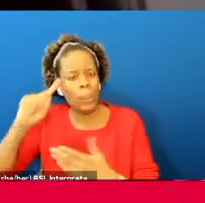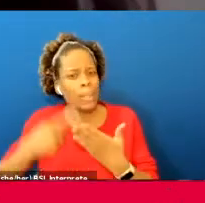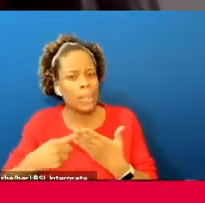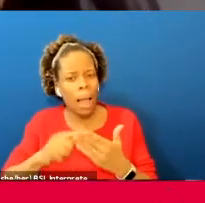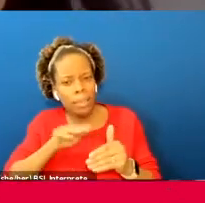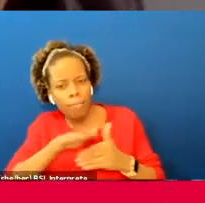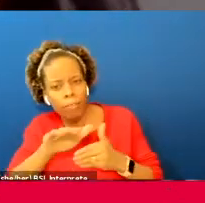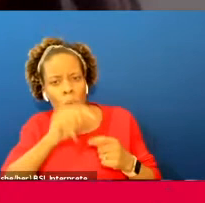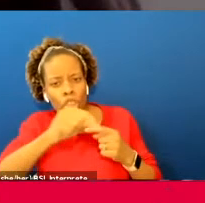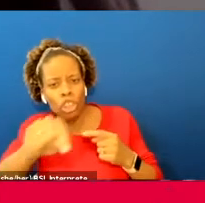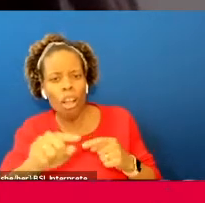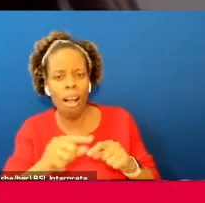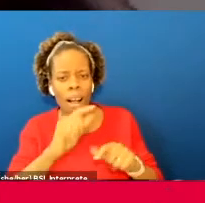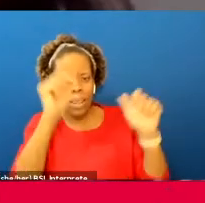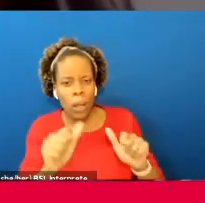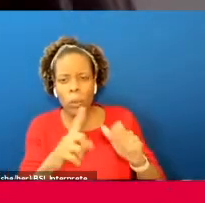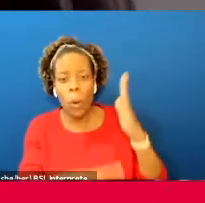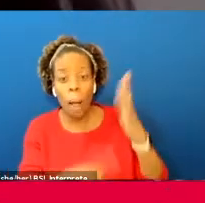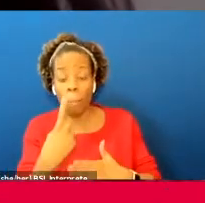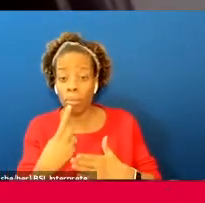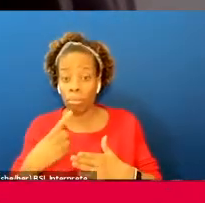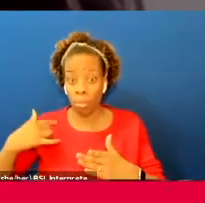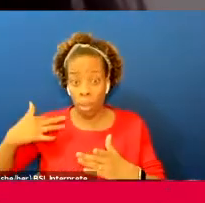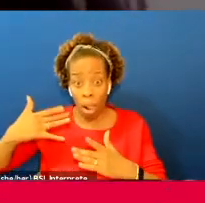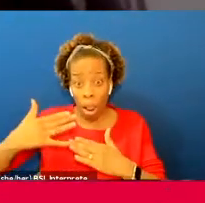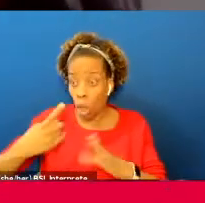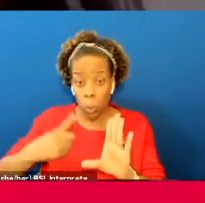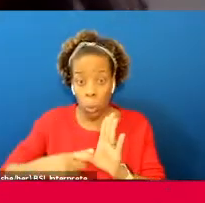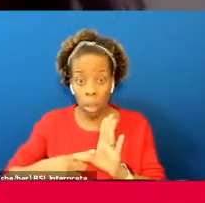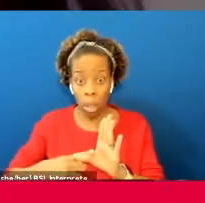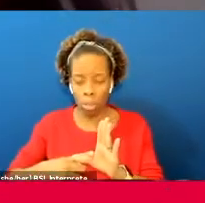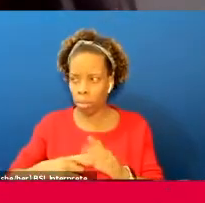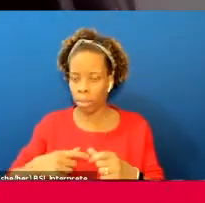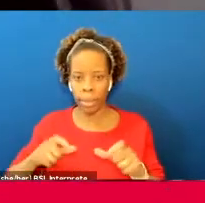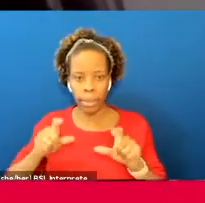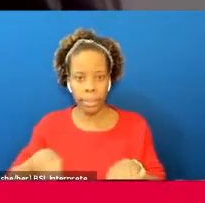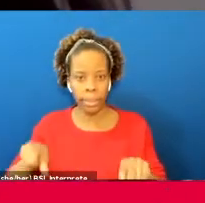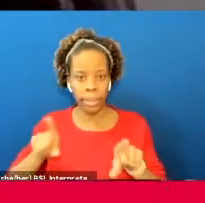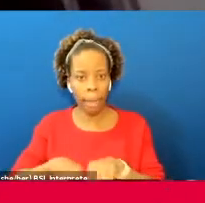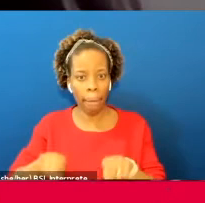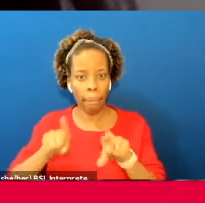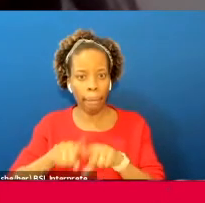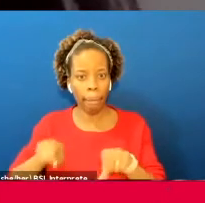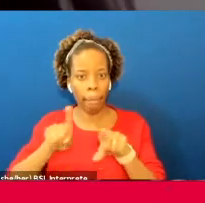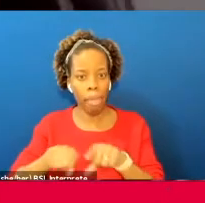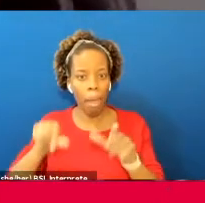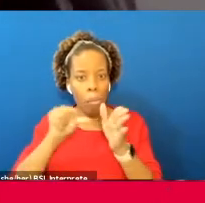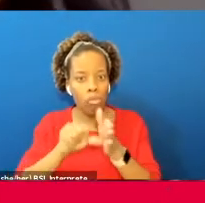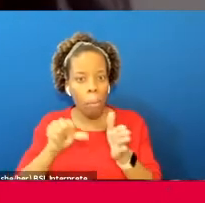statues. But almost 2 years on, no progress has been made. And this is just one example of how